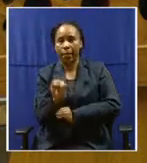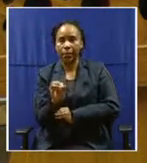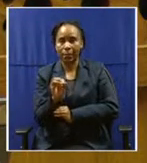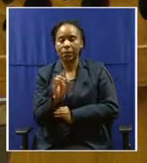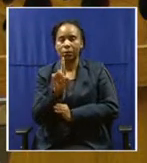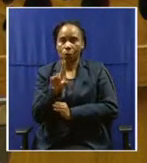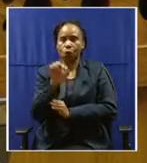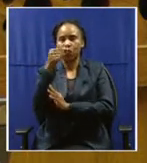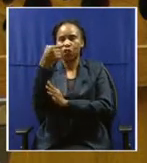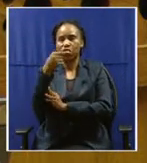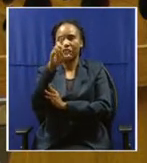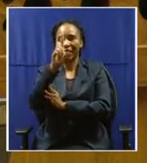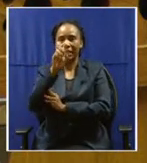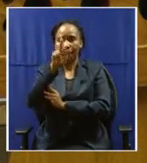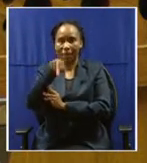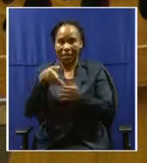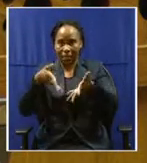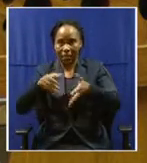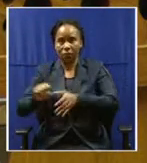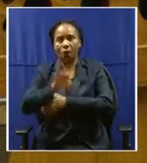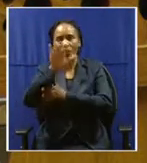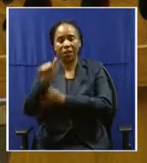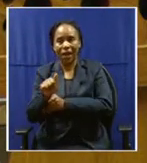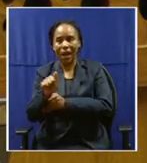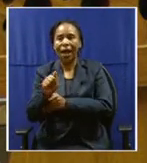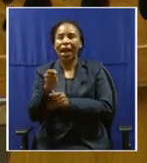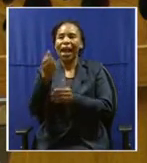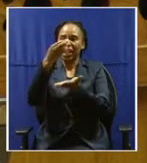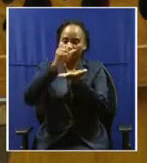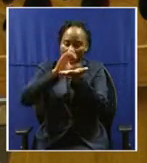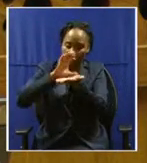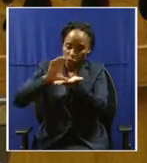to provide cash directly to the